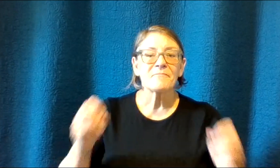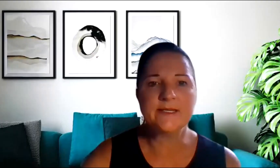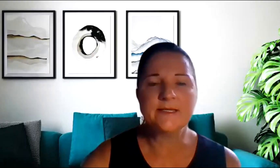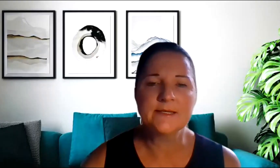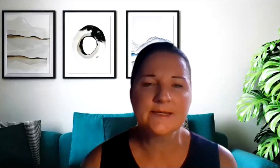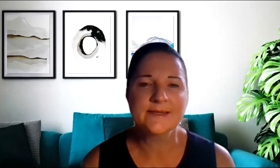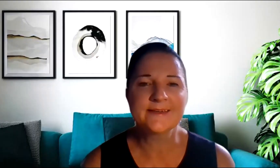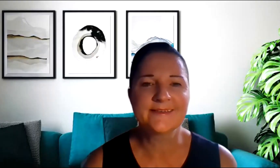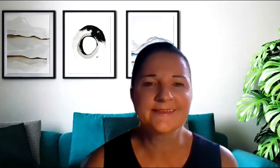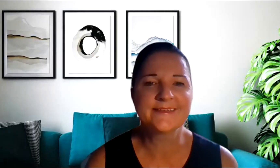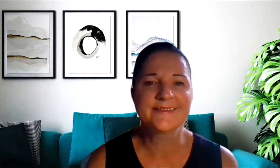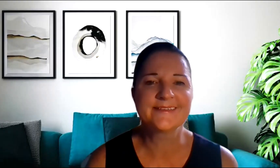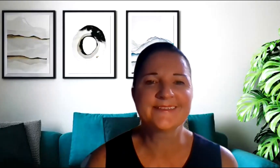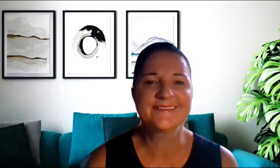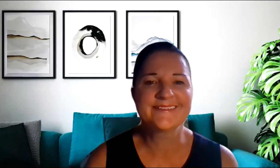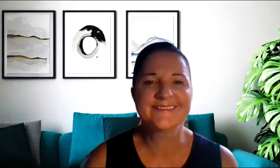Jan?